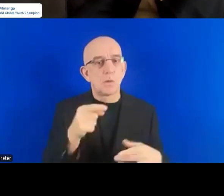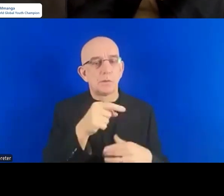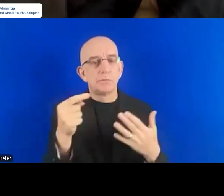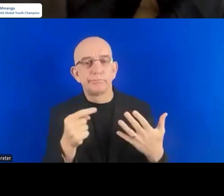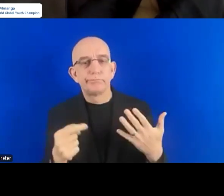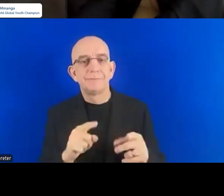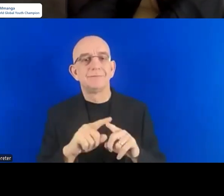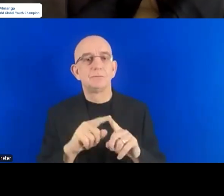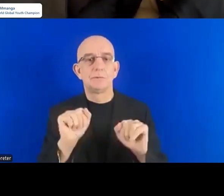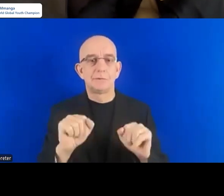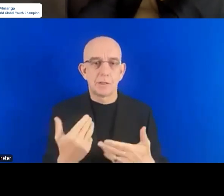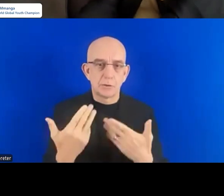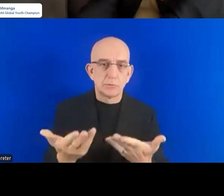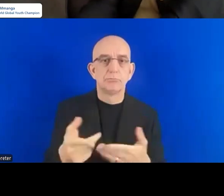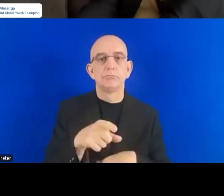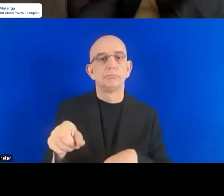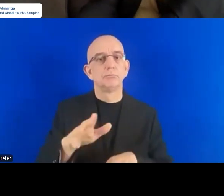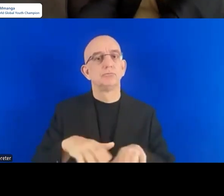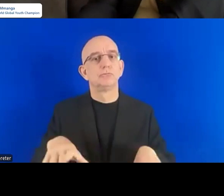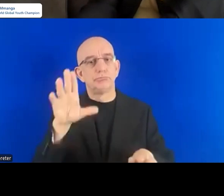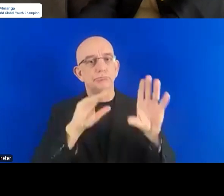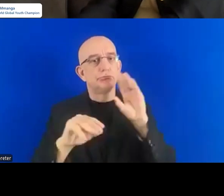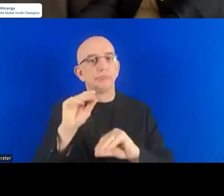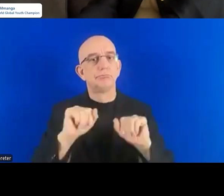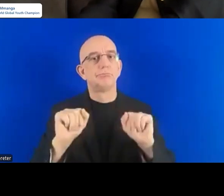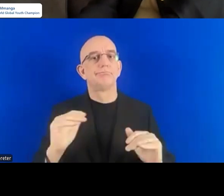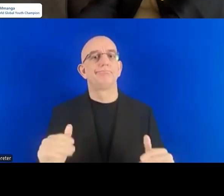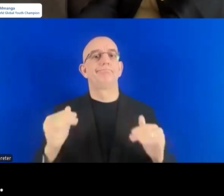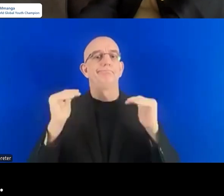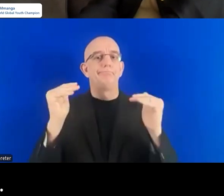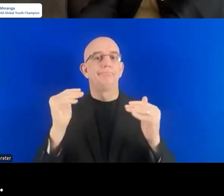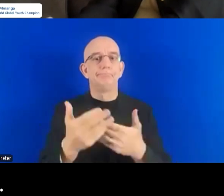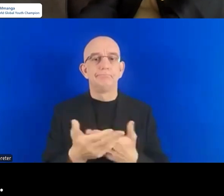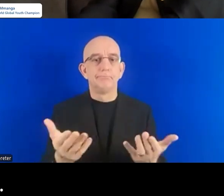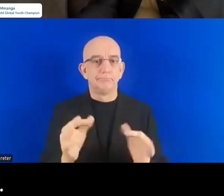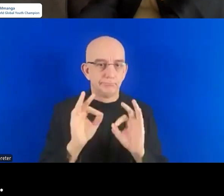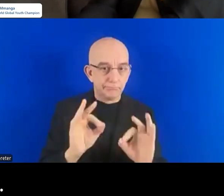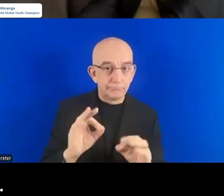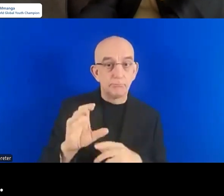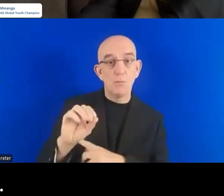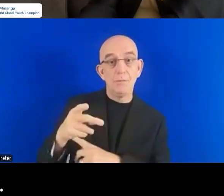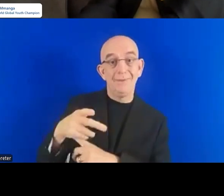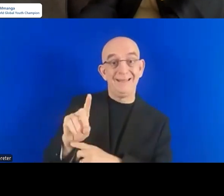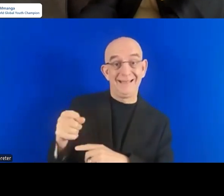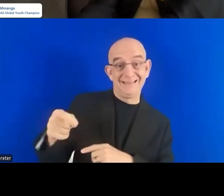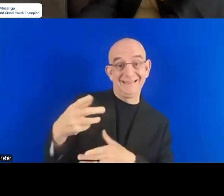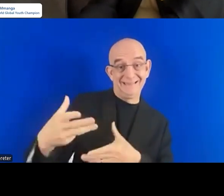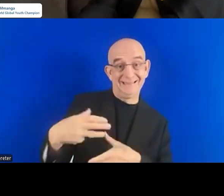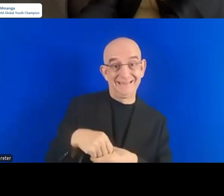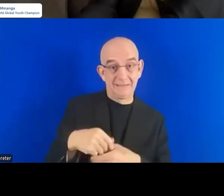in the forefront of engagement, whether it's community or with the government, is absolutely critical and important.